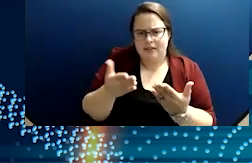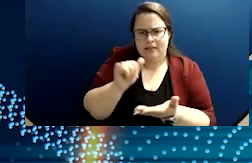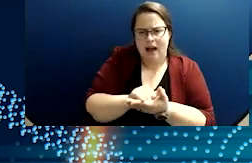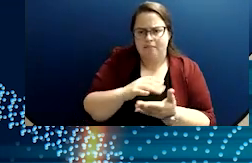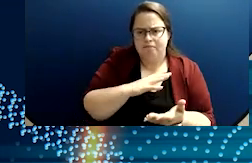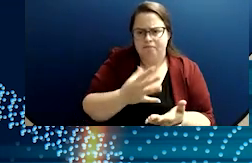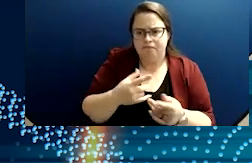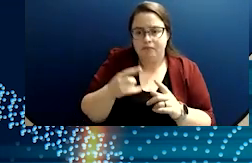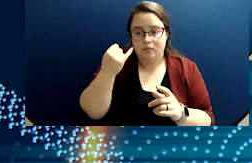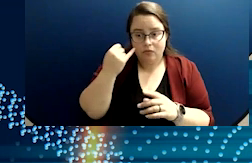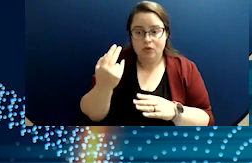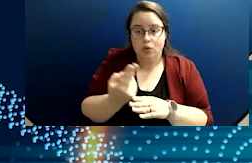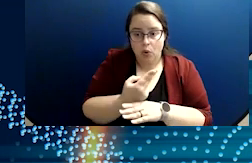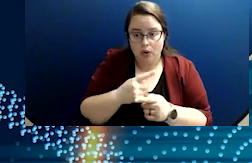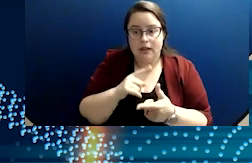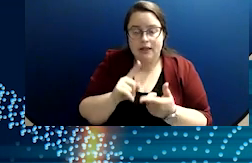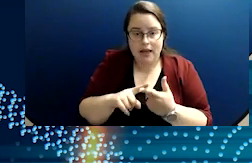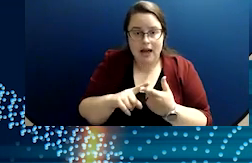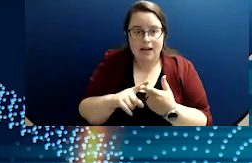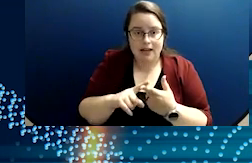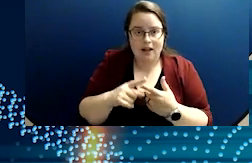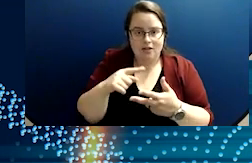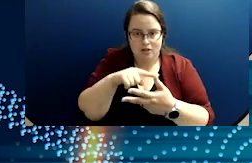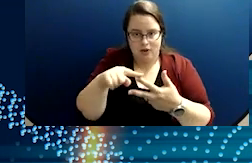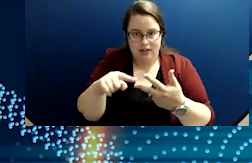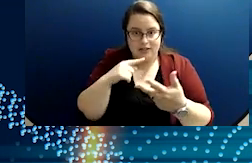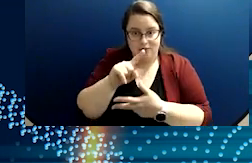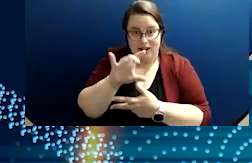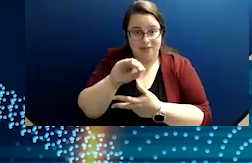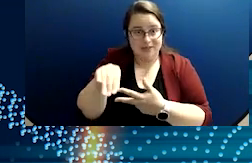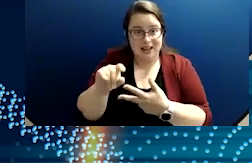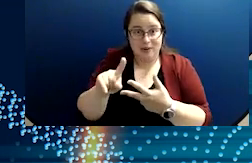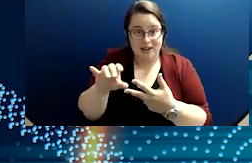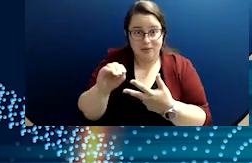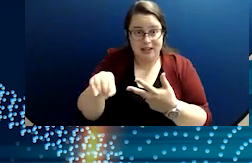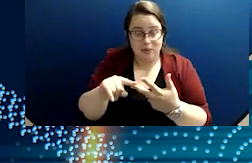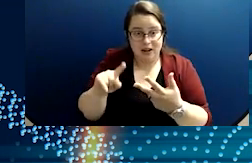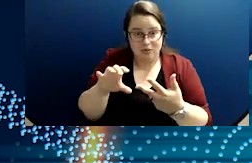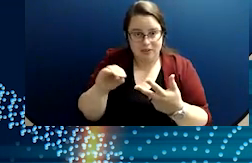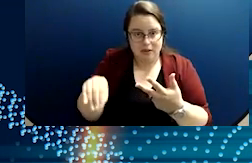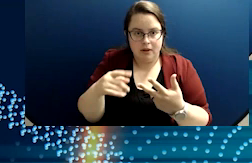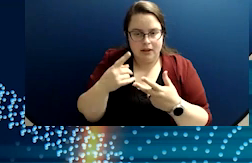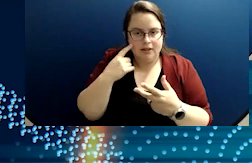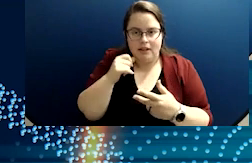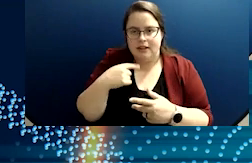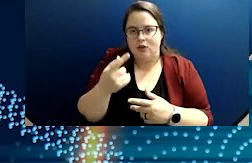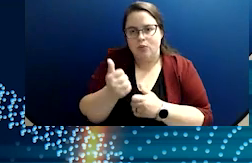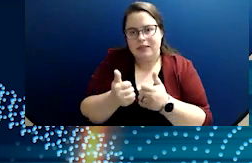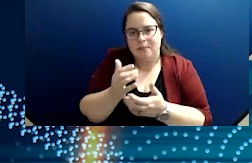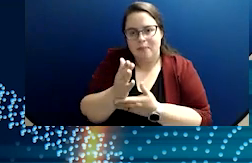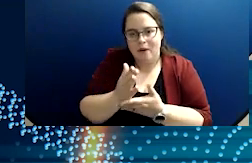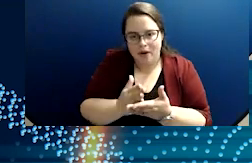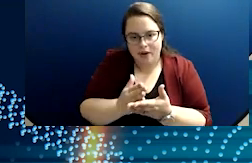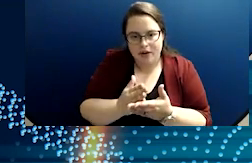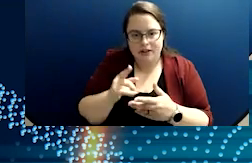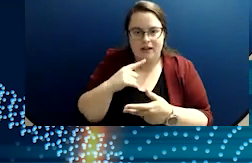they do, and it does show up on like all 3 detectors, that it's 100% or whatever, because most detectors don't tell you like which part. Yeah. It tells you that like it's